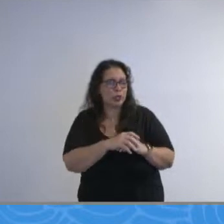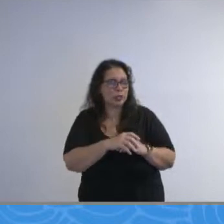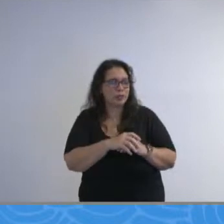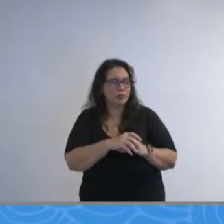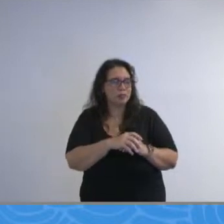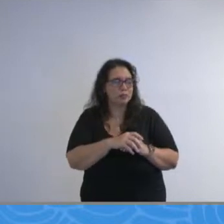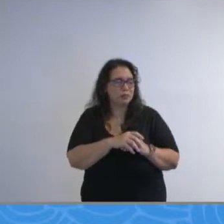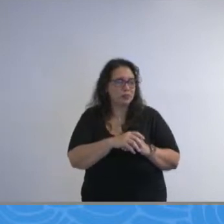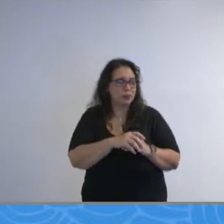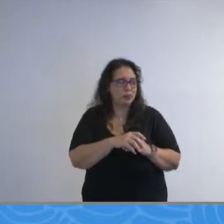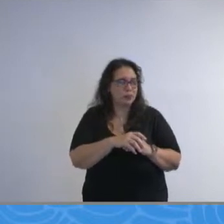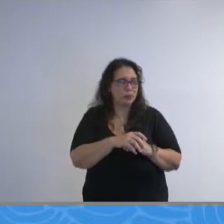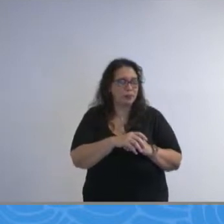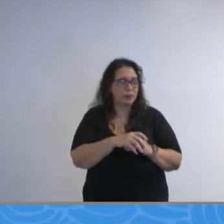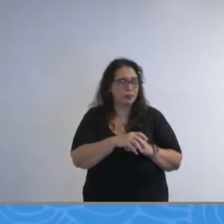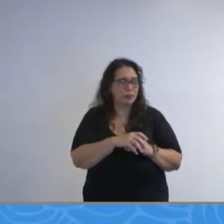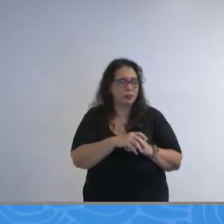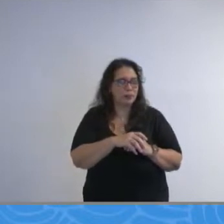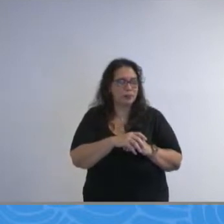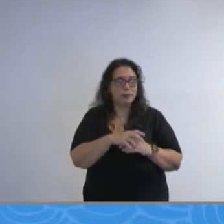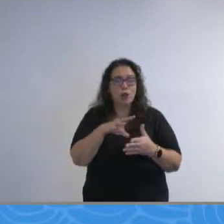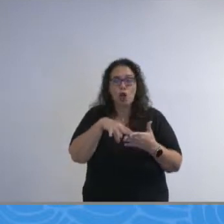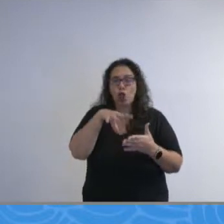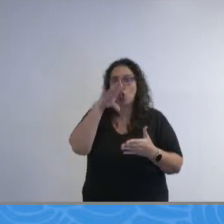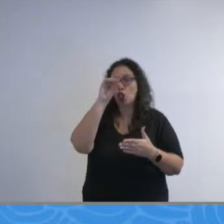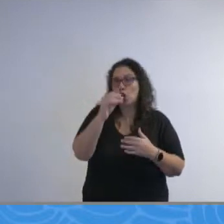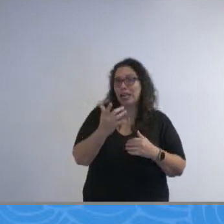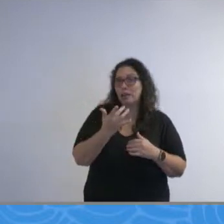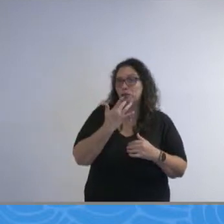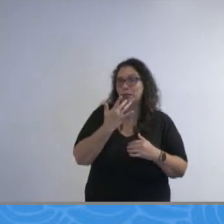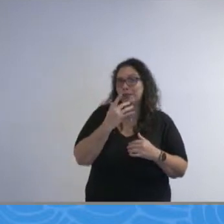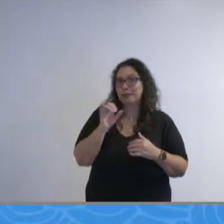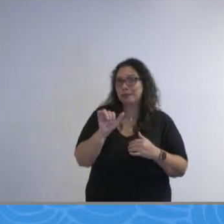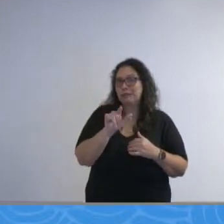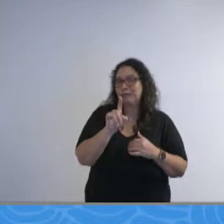moods, learning preference,